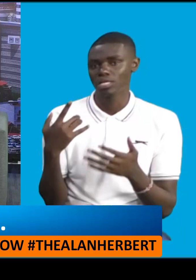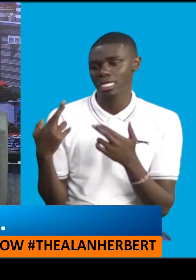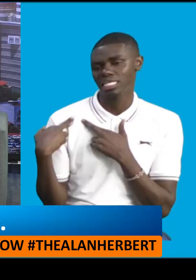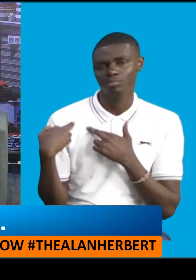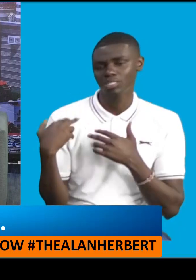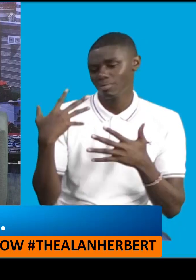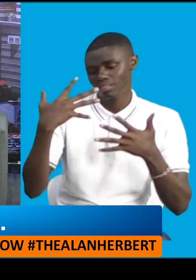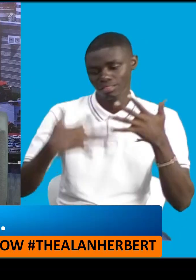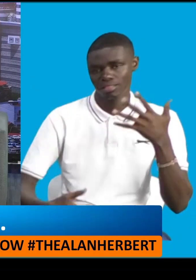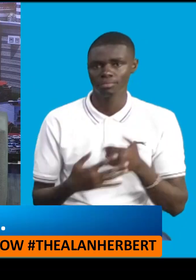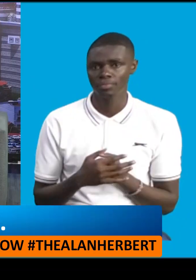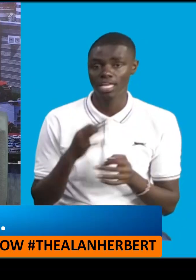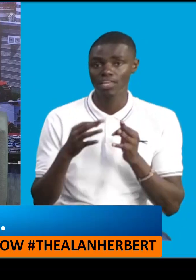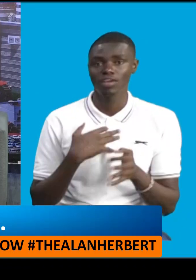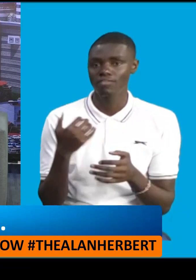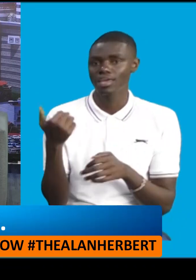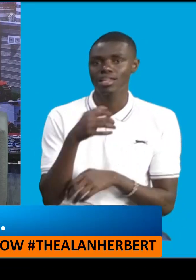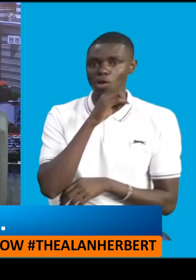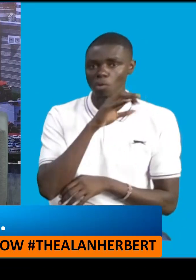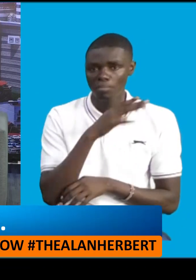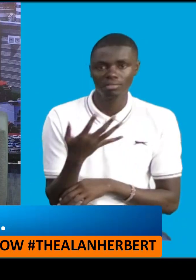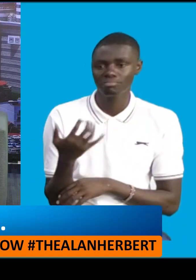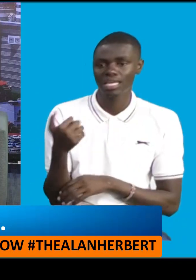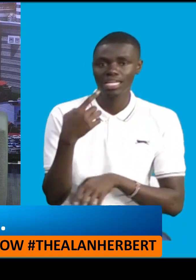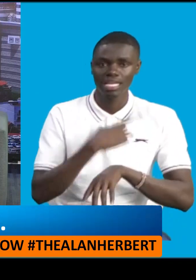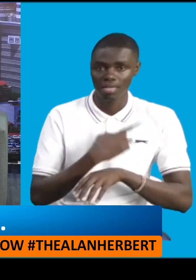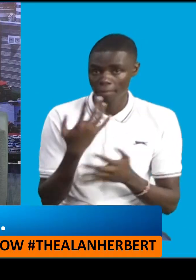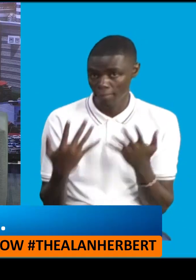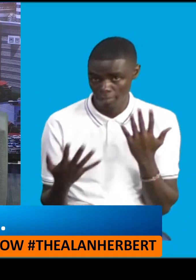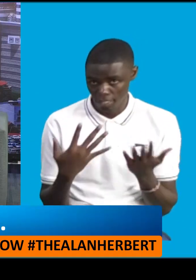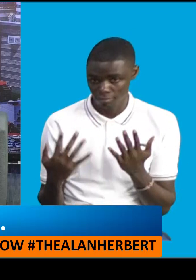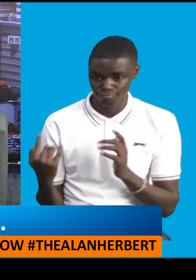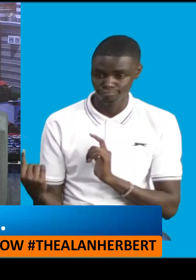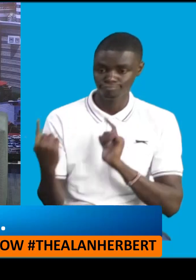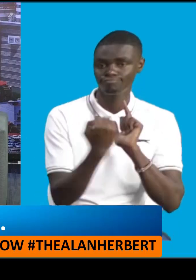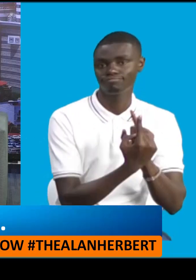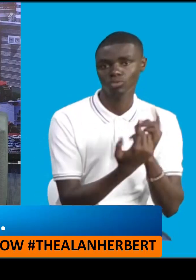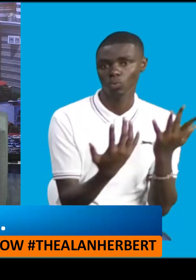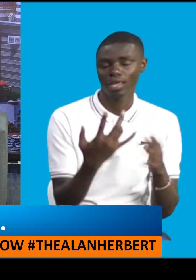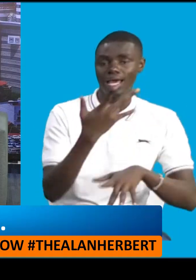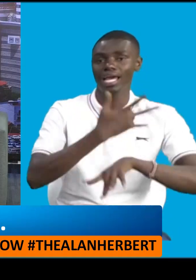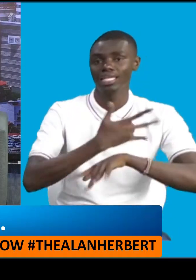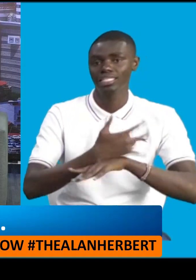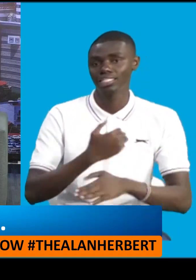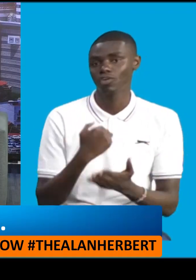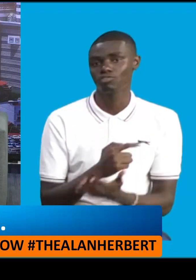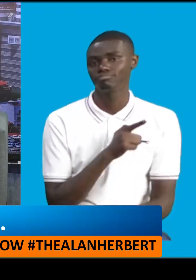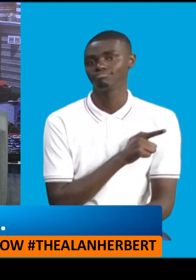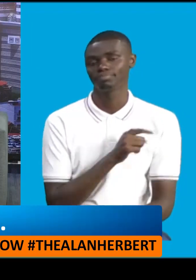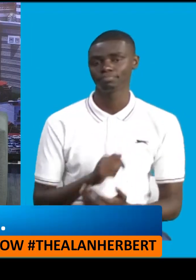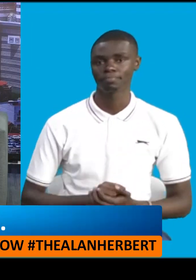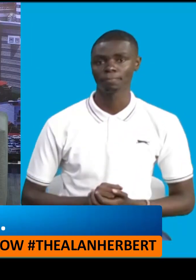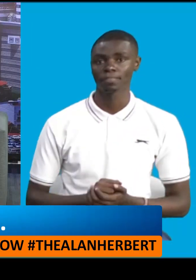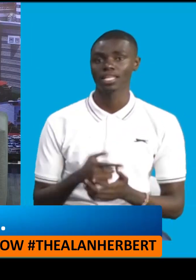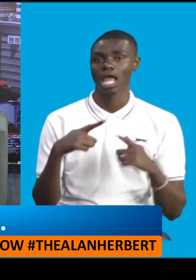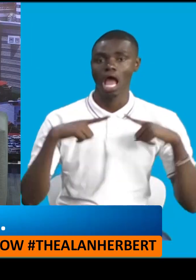all that she is in charge of. And probably, if you have any complaint any one of these days, you might bump into her at the NHIF